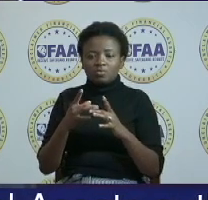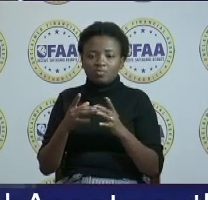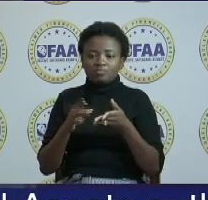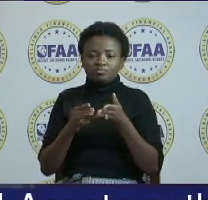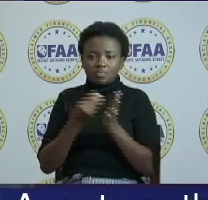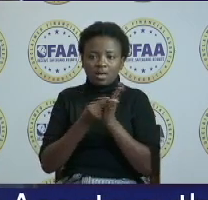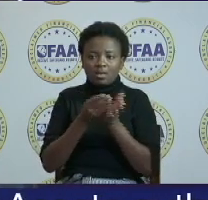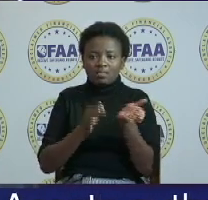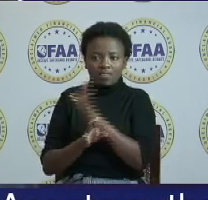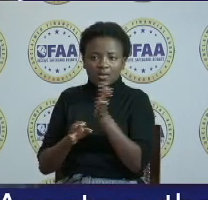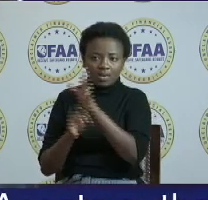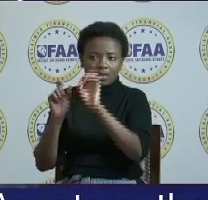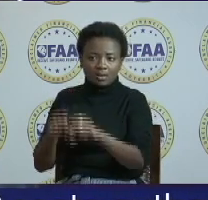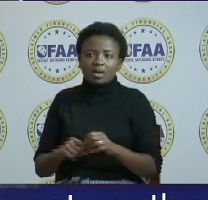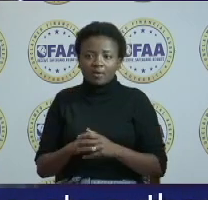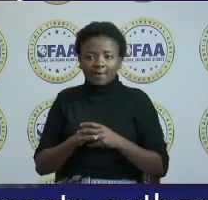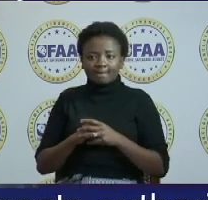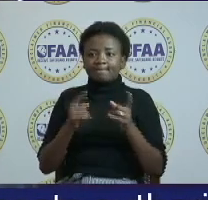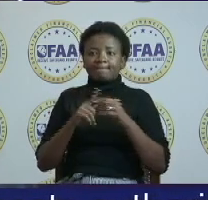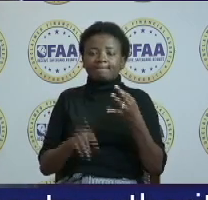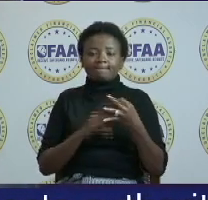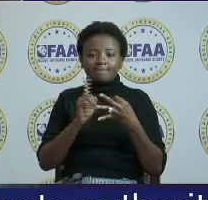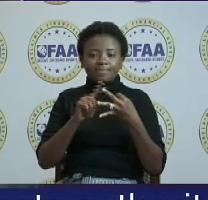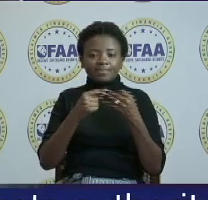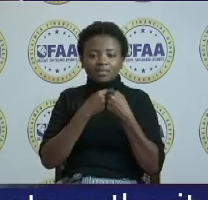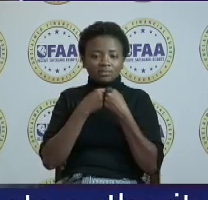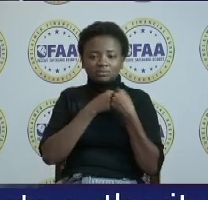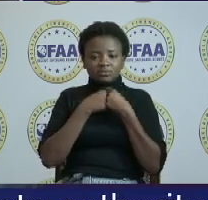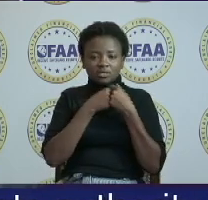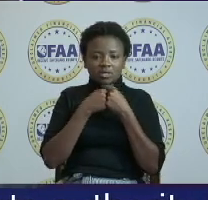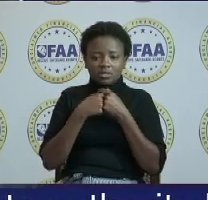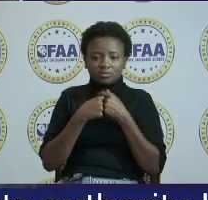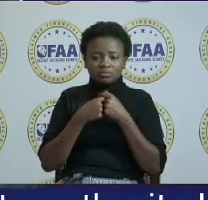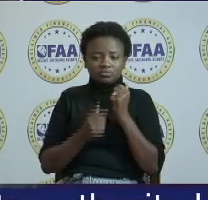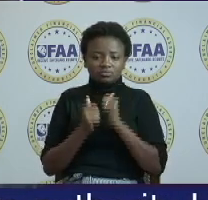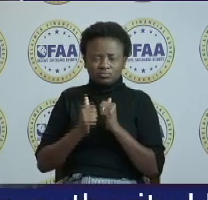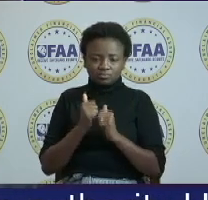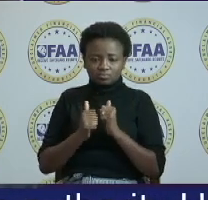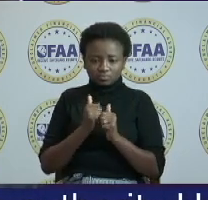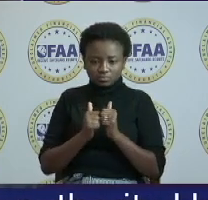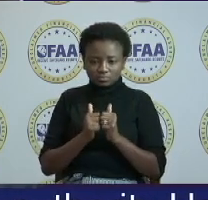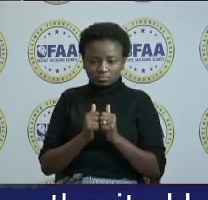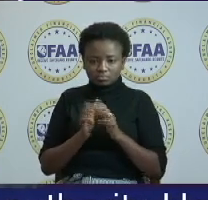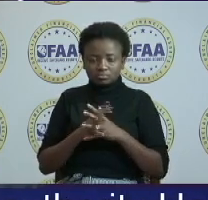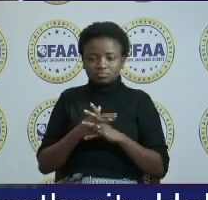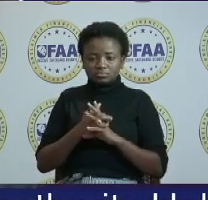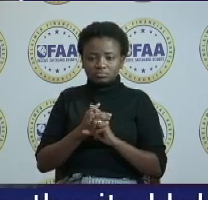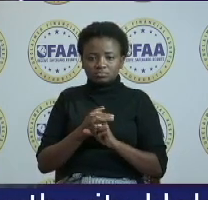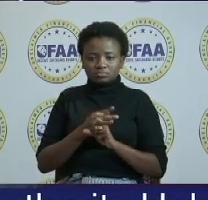bottleneck that we have. And the third bottleneck I could say we have about reunification is the very nature of these